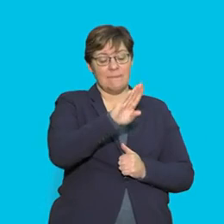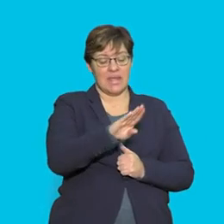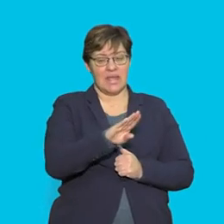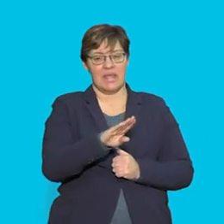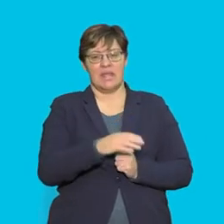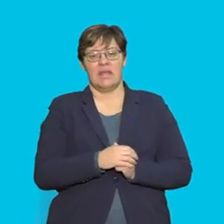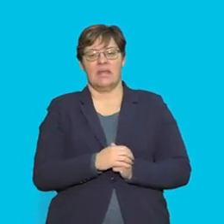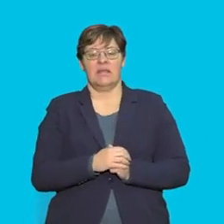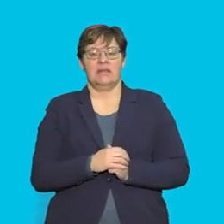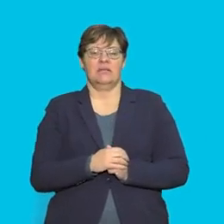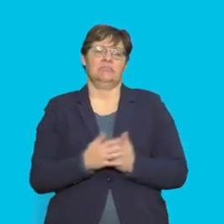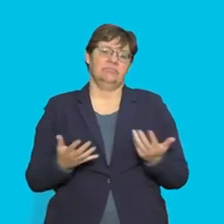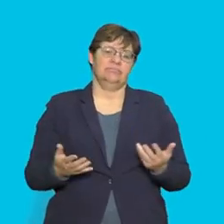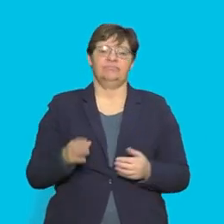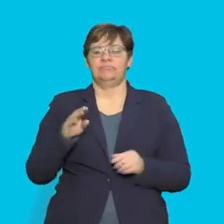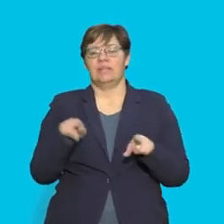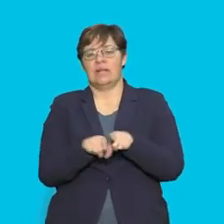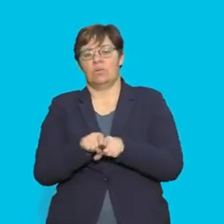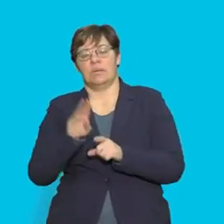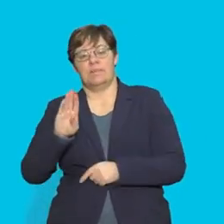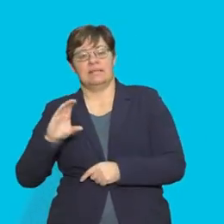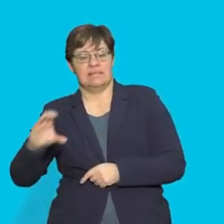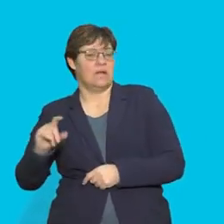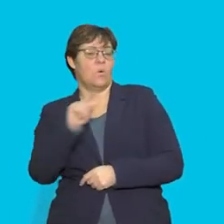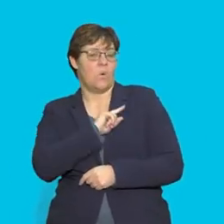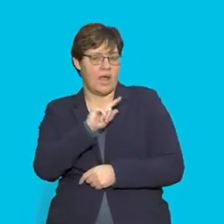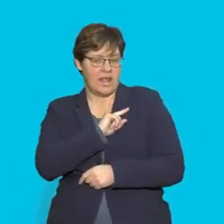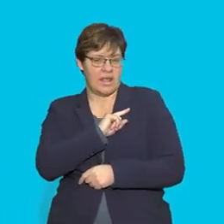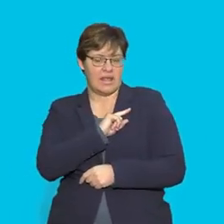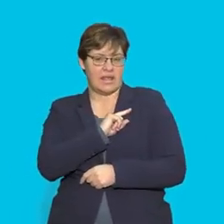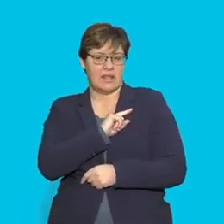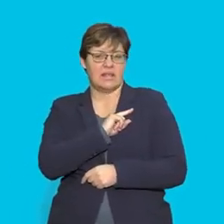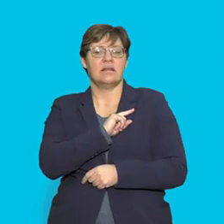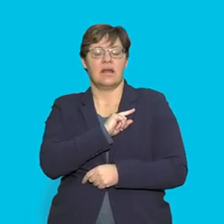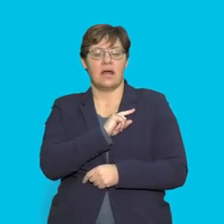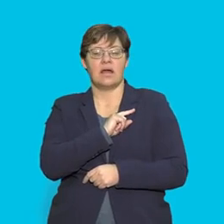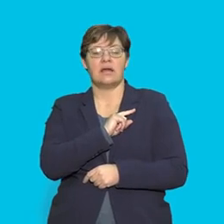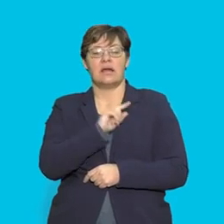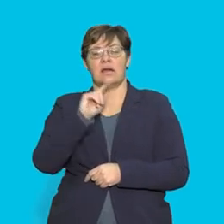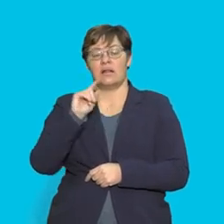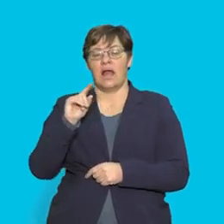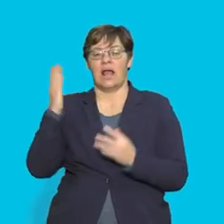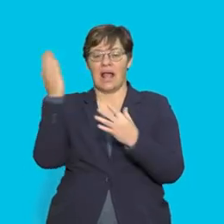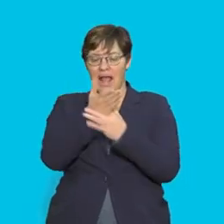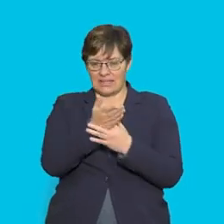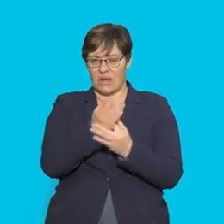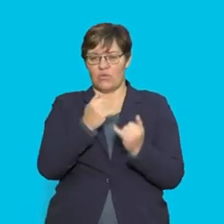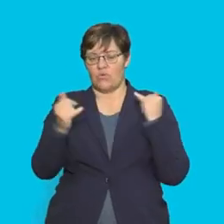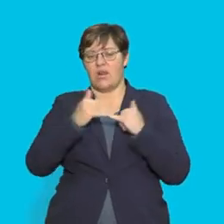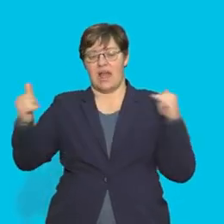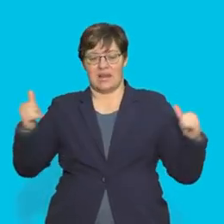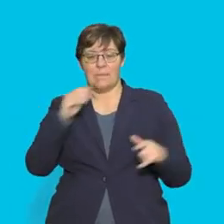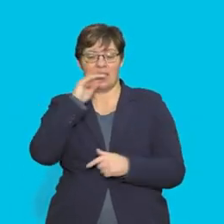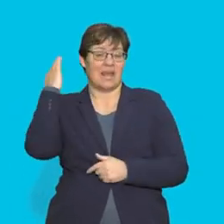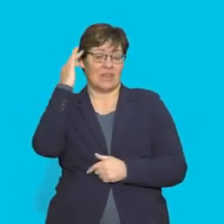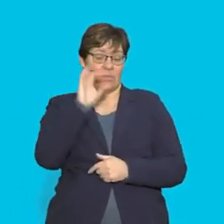AB is equals to line BC because they are being bisected by a certain line, that will